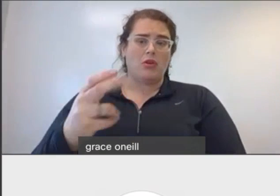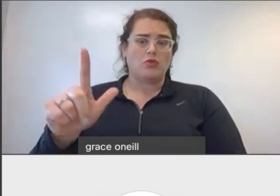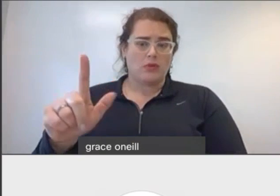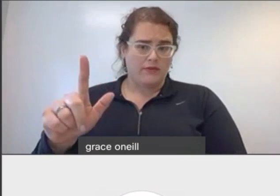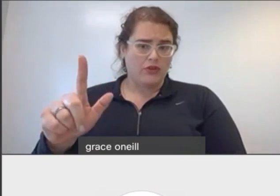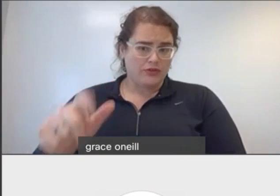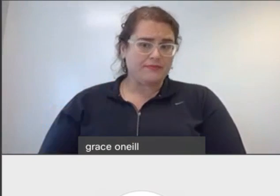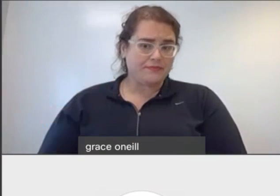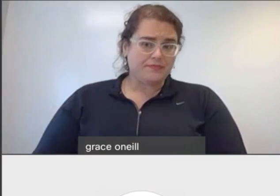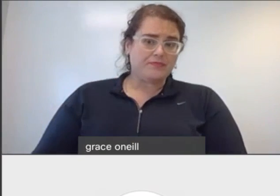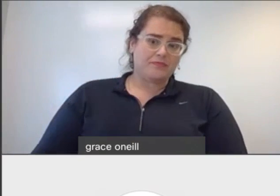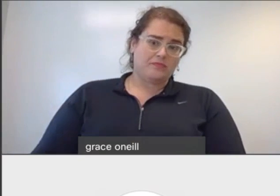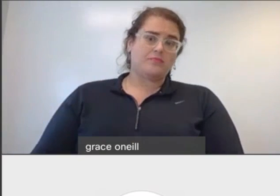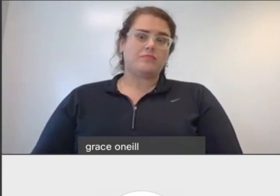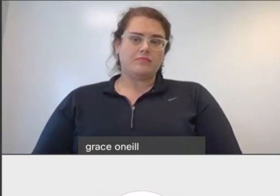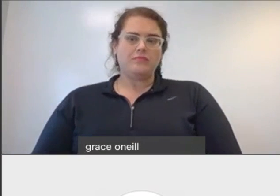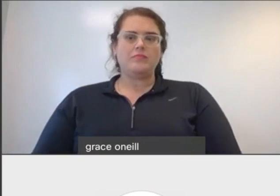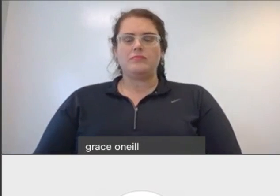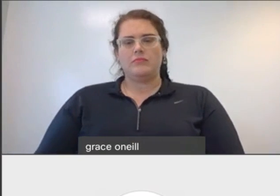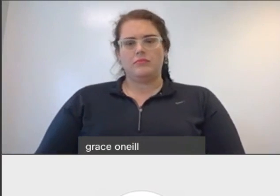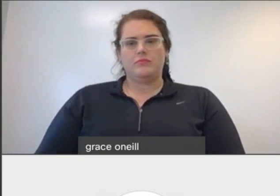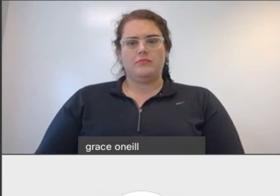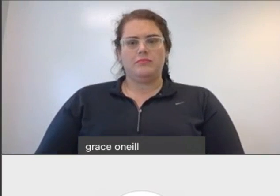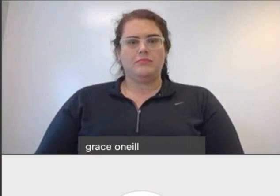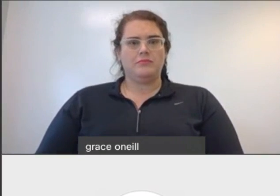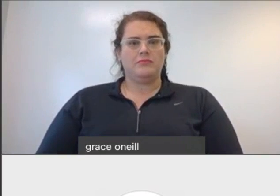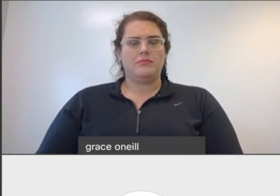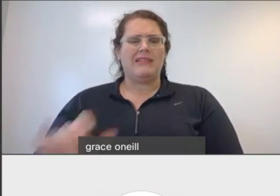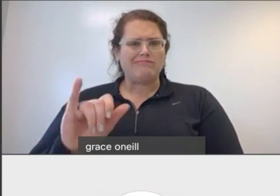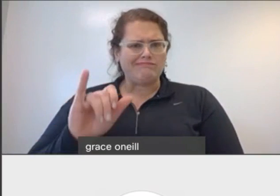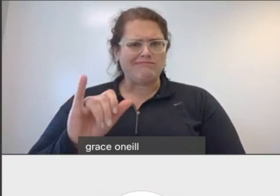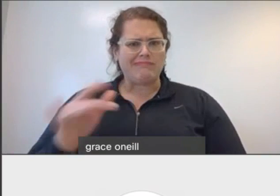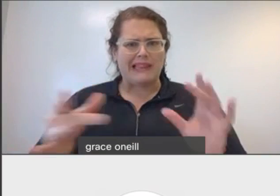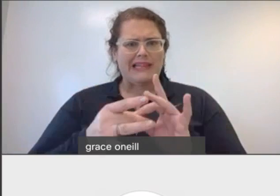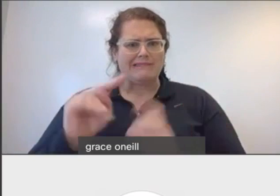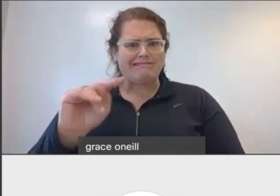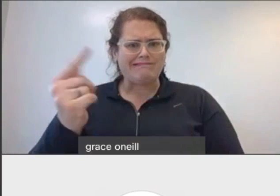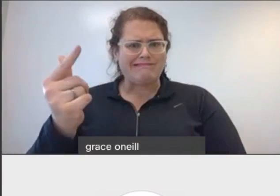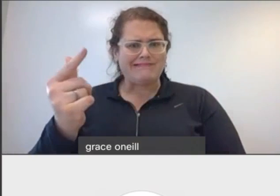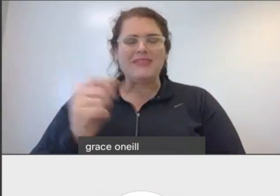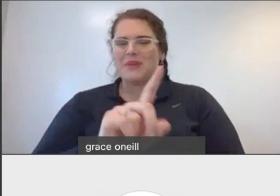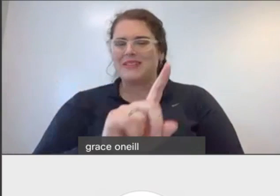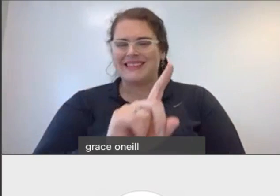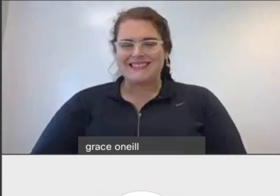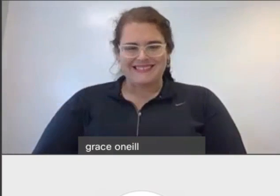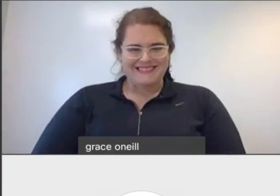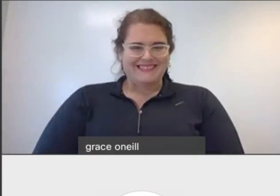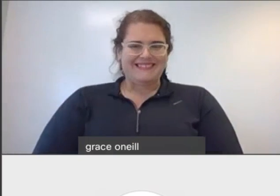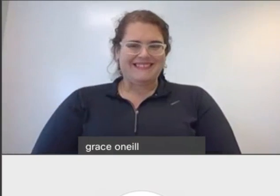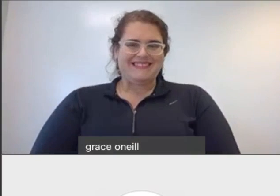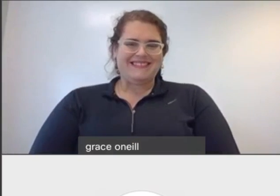And as I said, we are looking at, oh, this didn't copy the link.